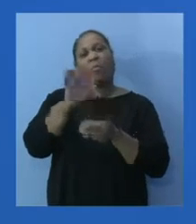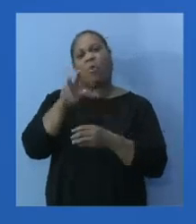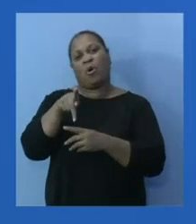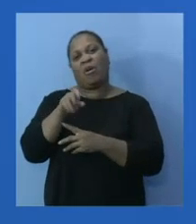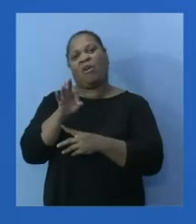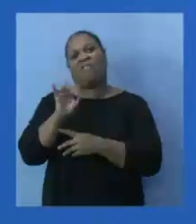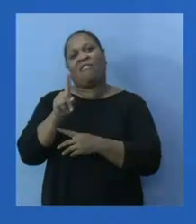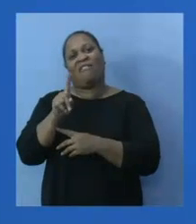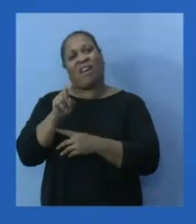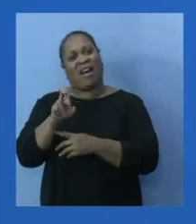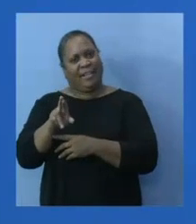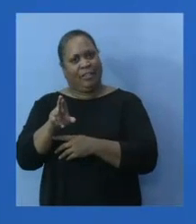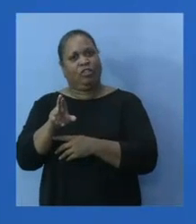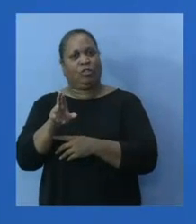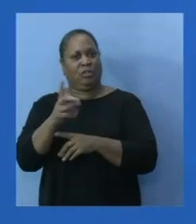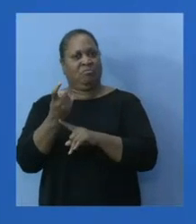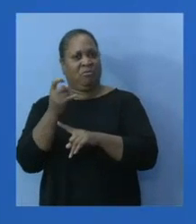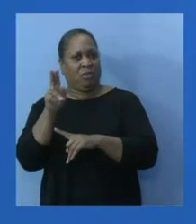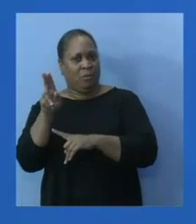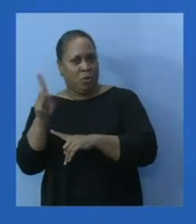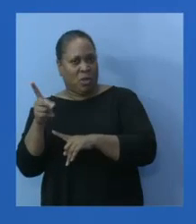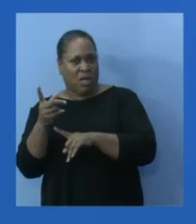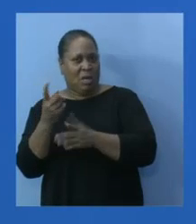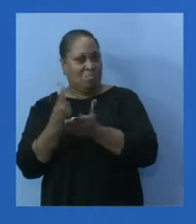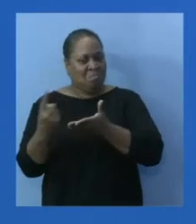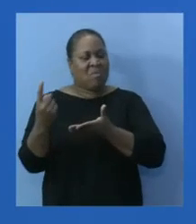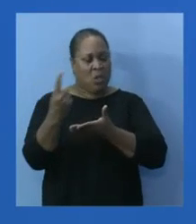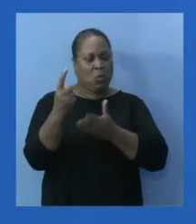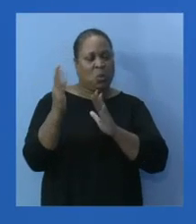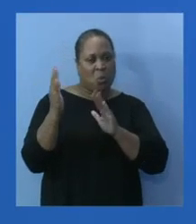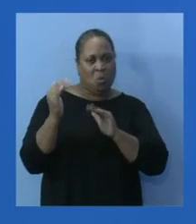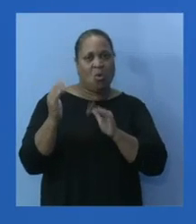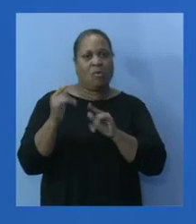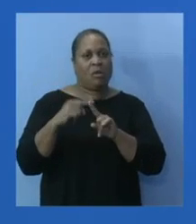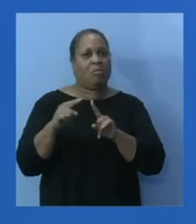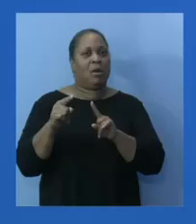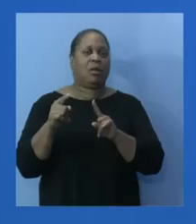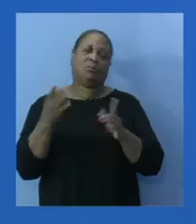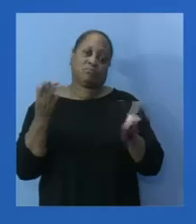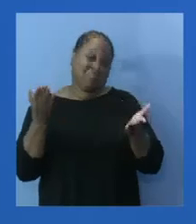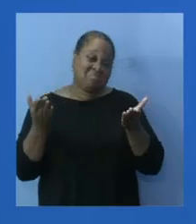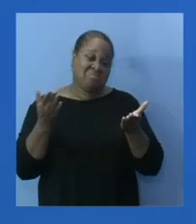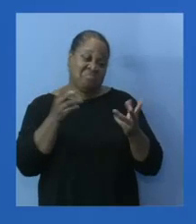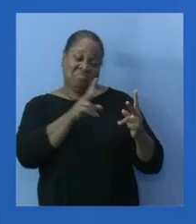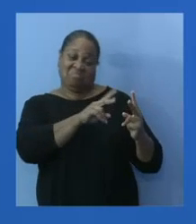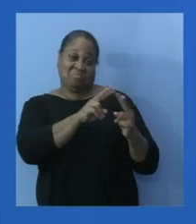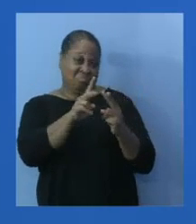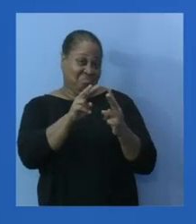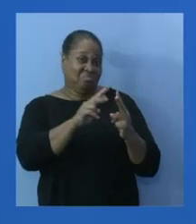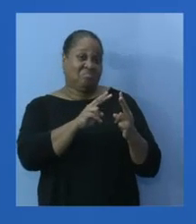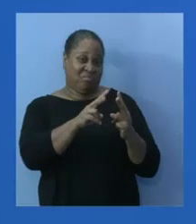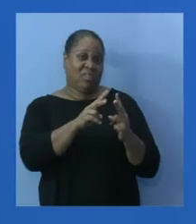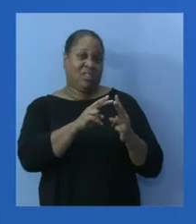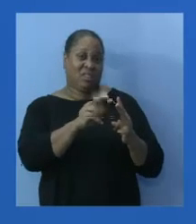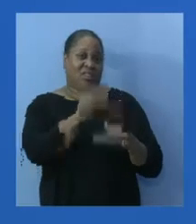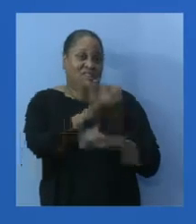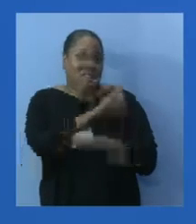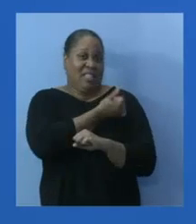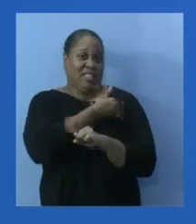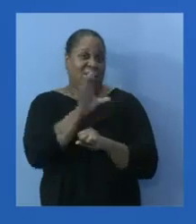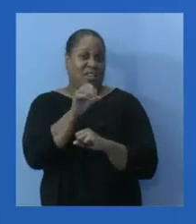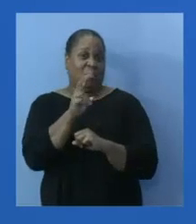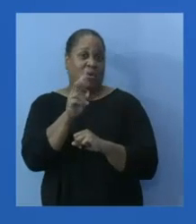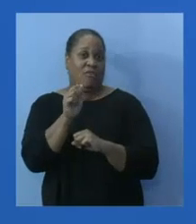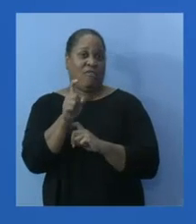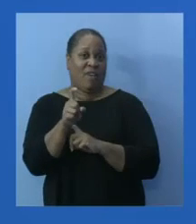from the United Kingdom as early as next week. But it is very likely that the other 2 available vaccines from the COVAX